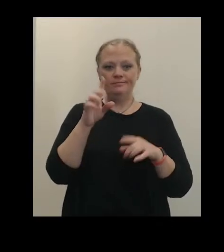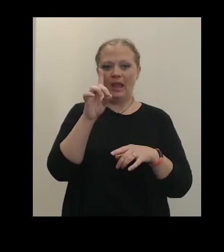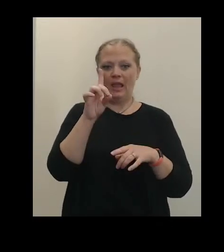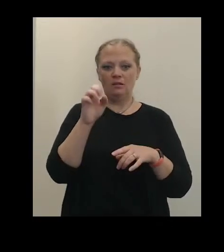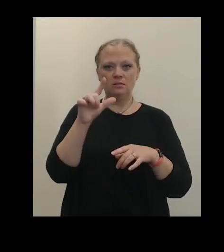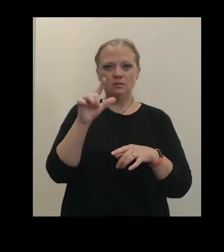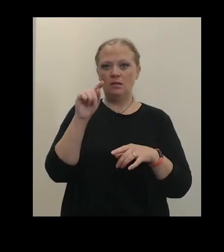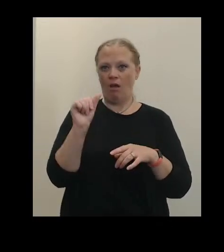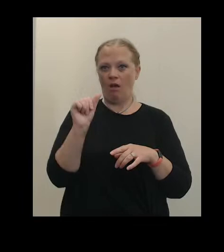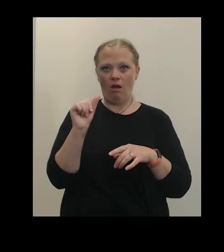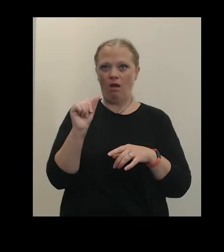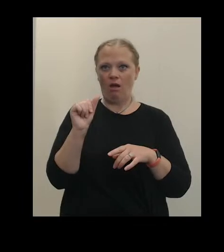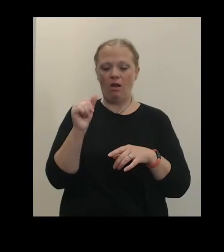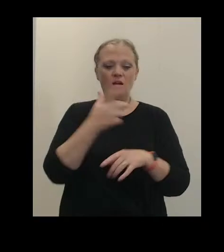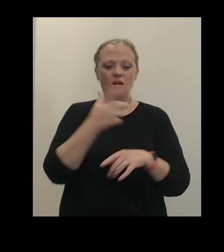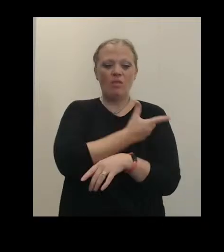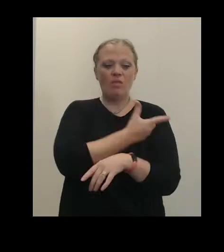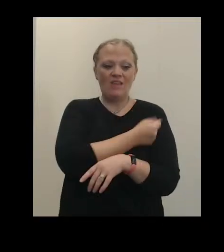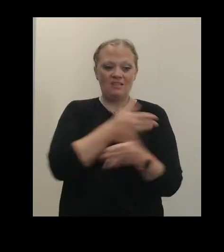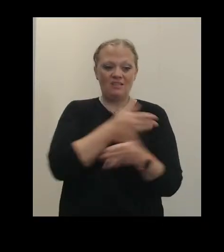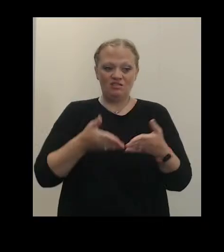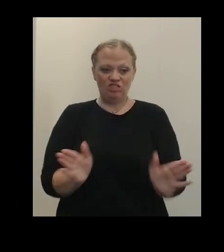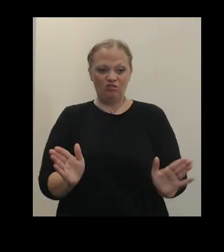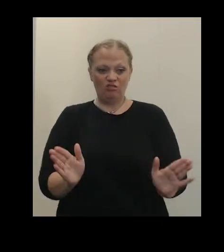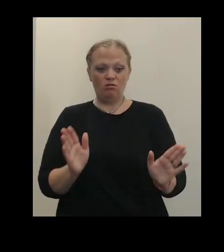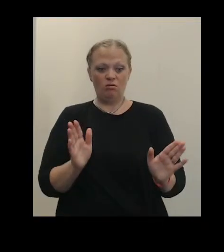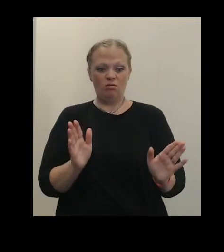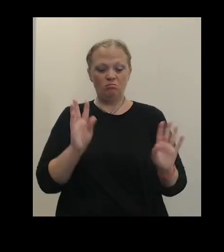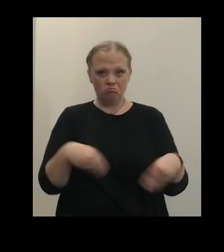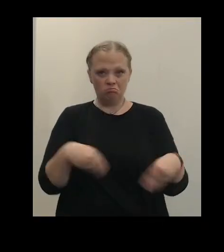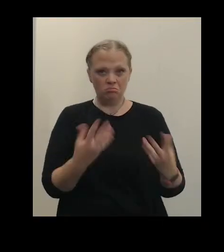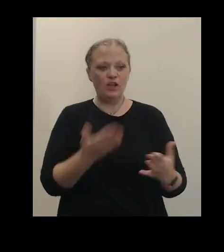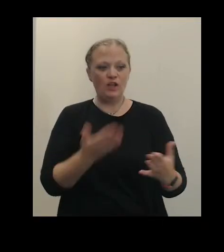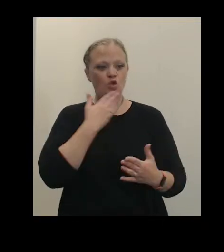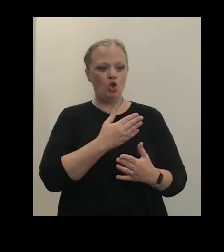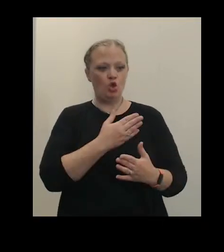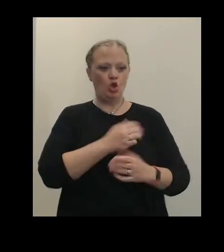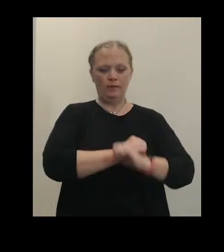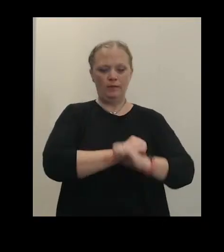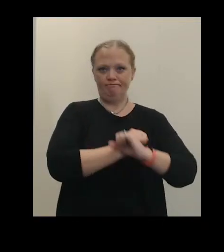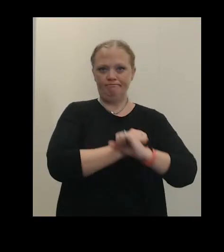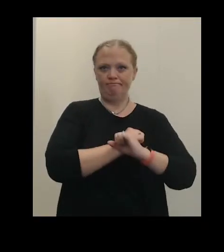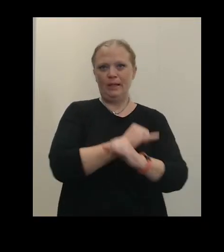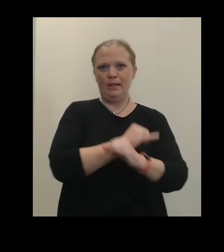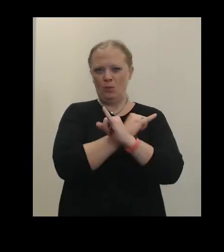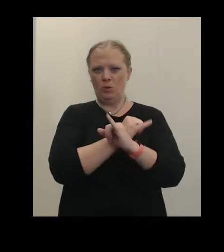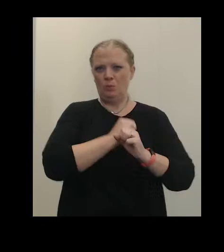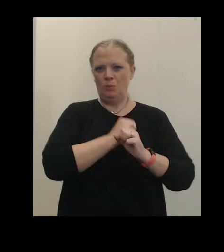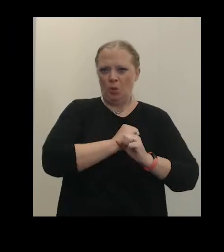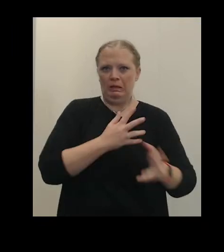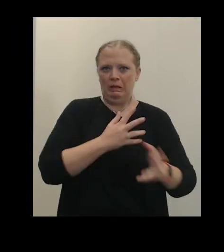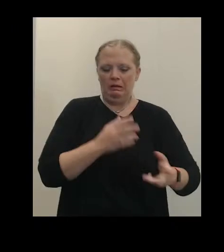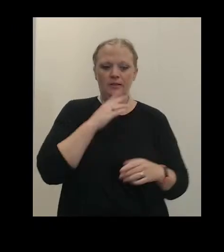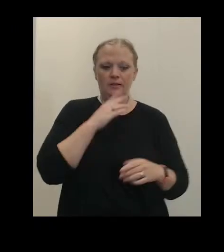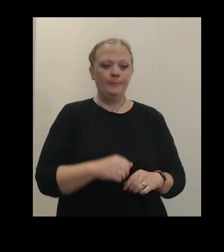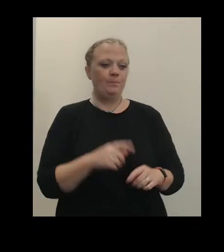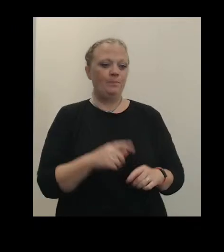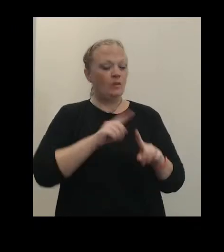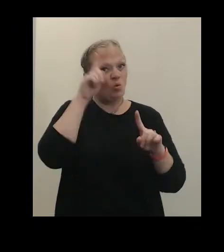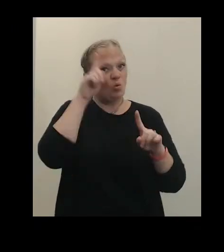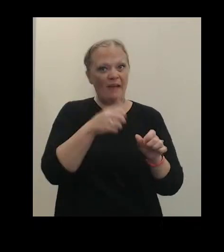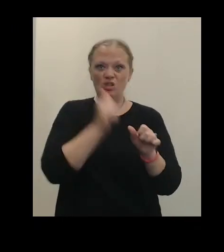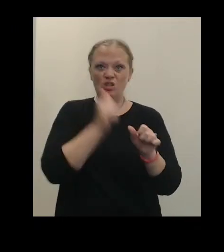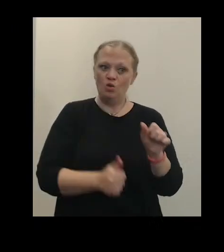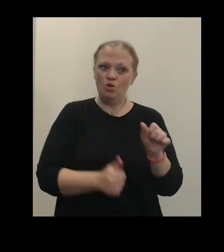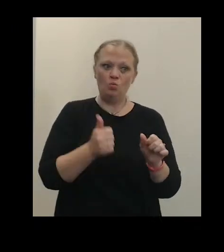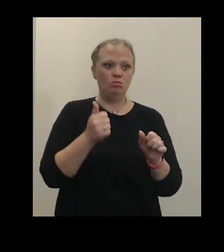vaccine in general is giving our community good immunity and good protection, but there's, we have to use every tool in the toolbox